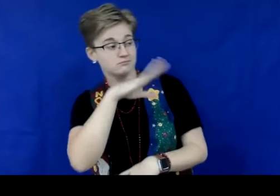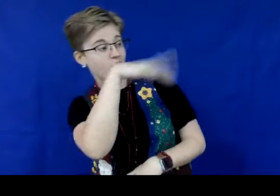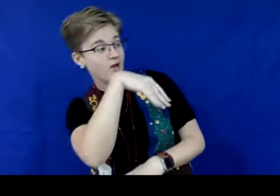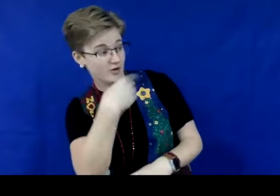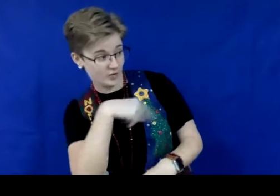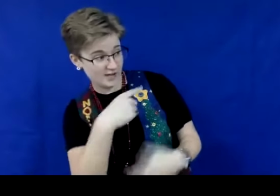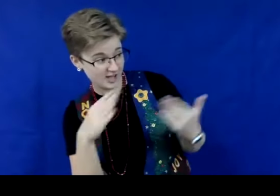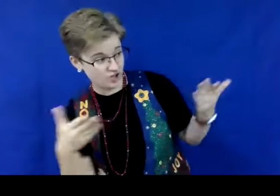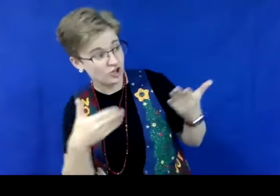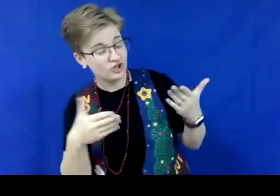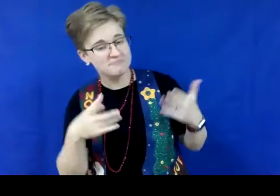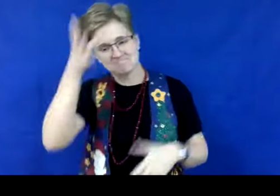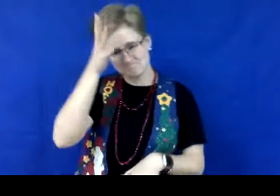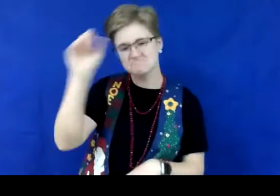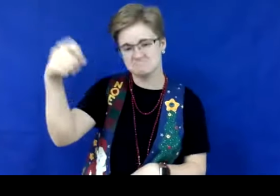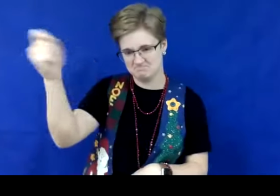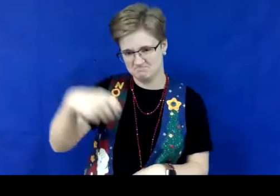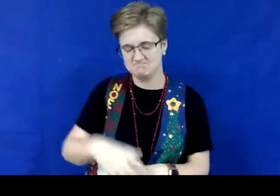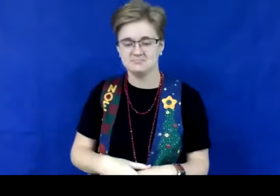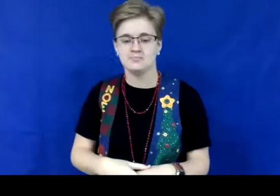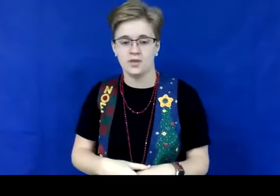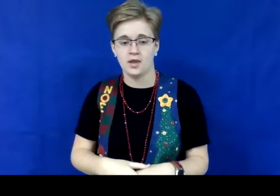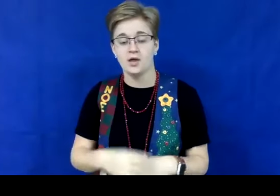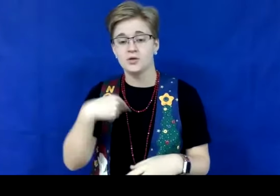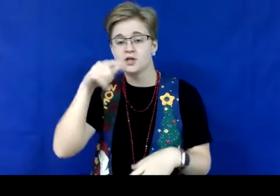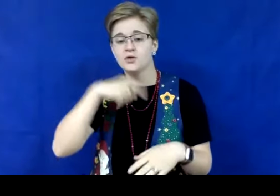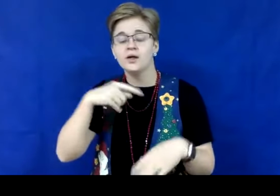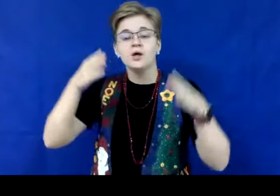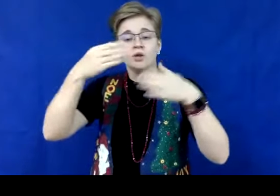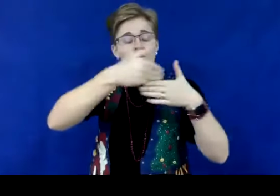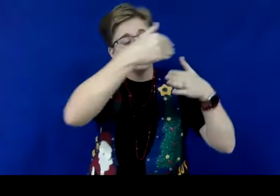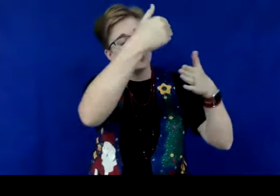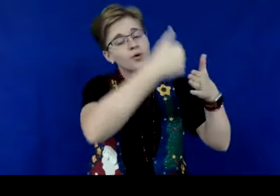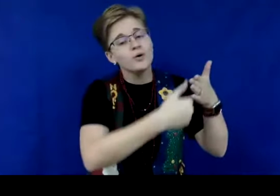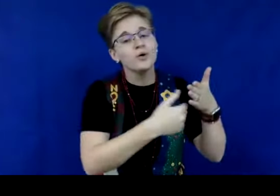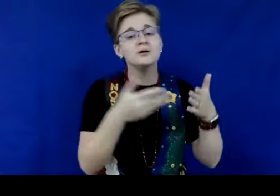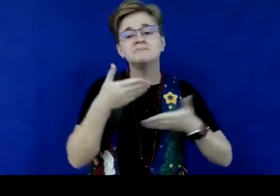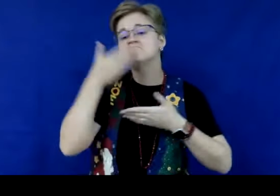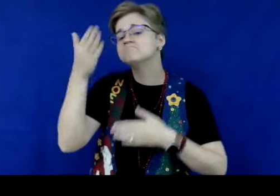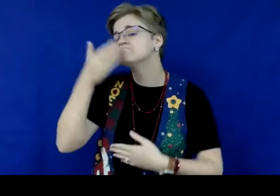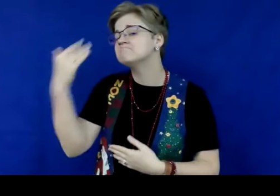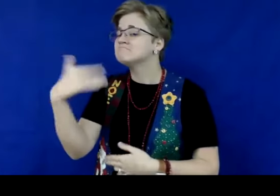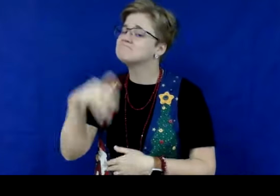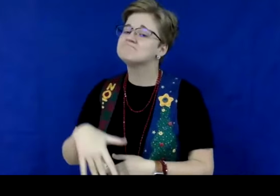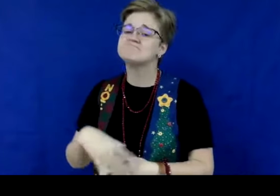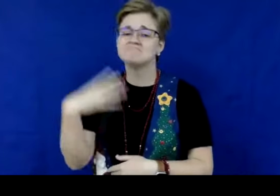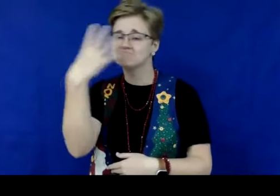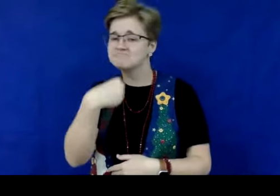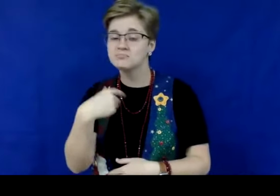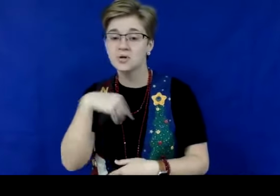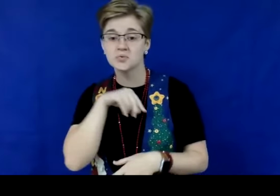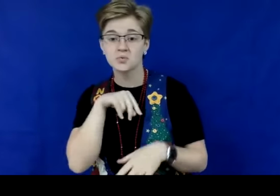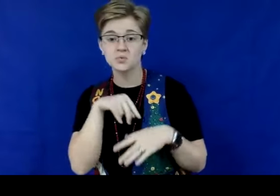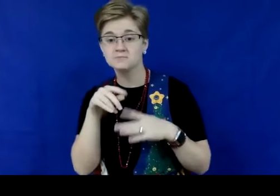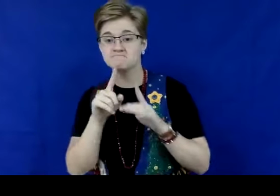yes, and rolls down the windows so we can smell the tree smell. We scramble out. There are oaks